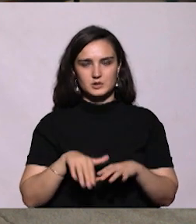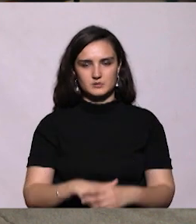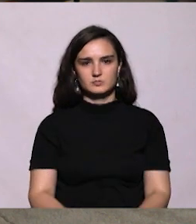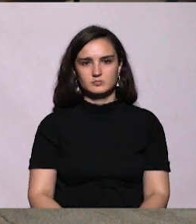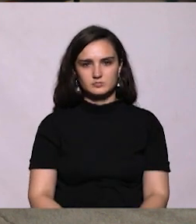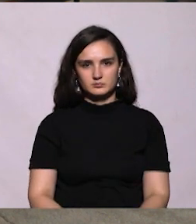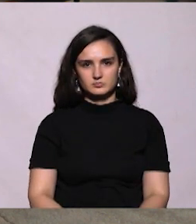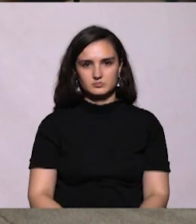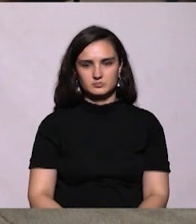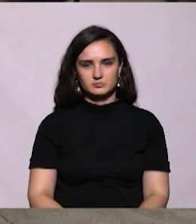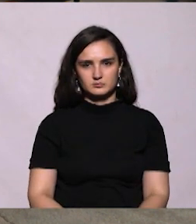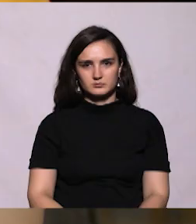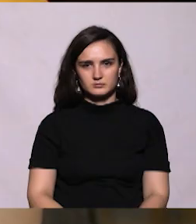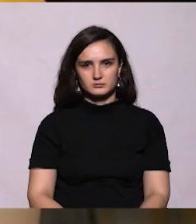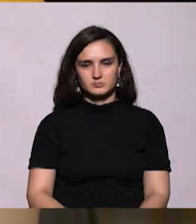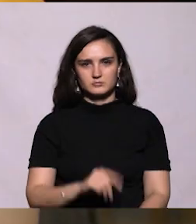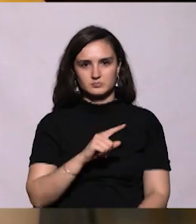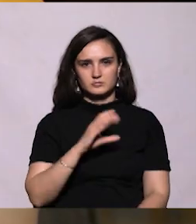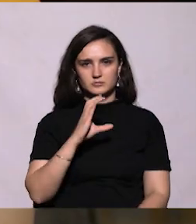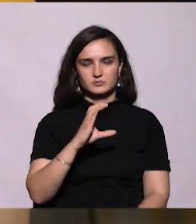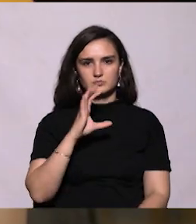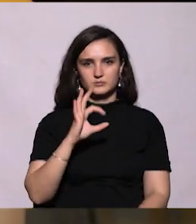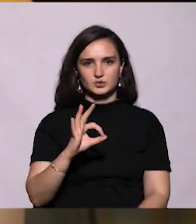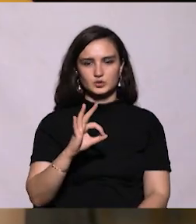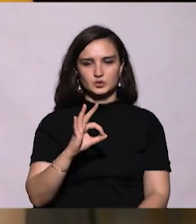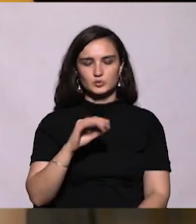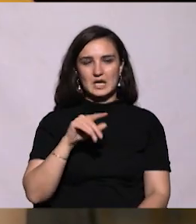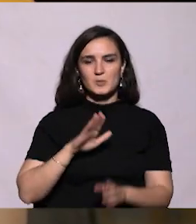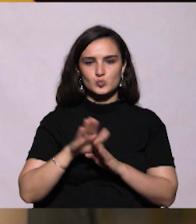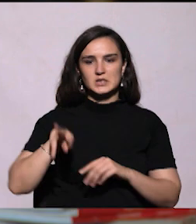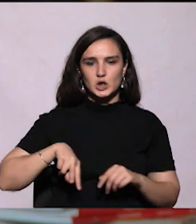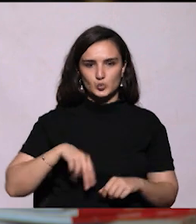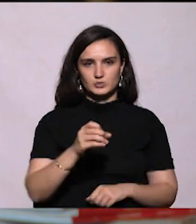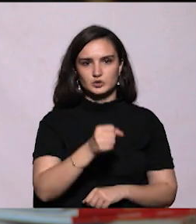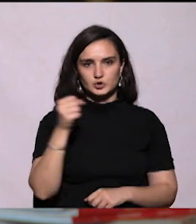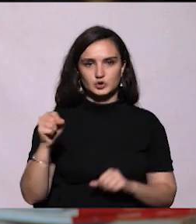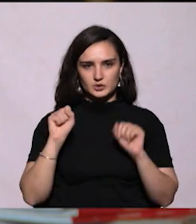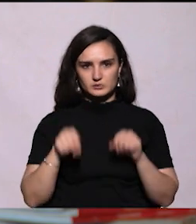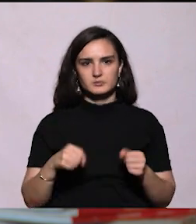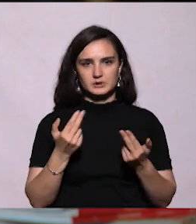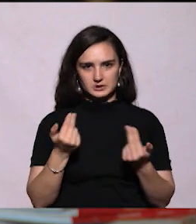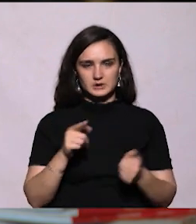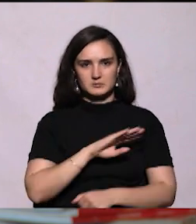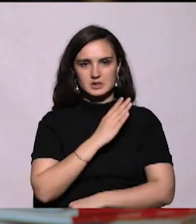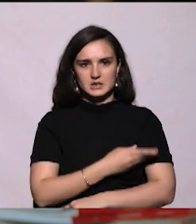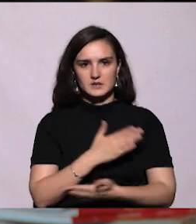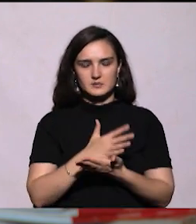Mr. Carter, can CEO appoint different workers? Yes, Ms. Sophie. CEOs have the power to do many things.